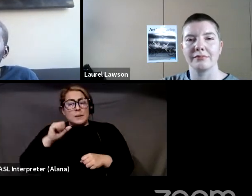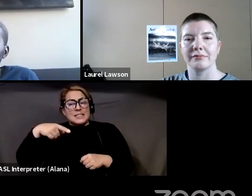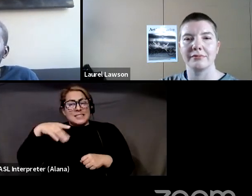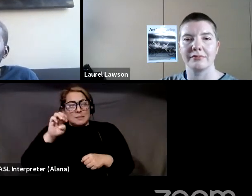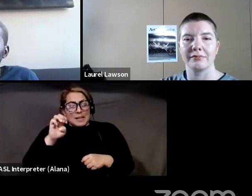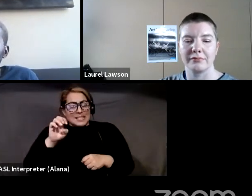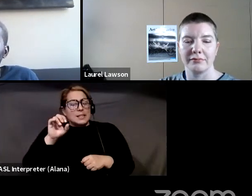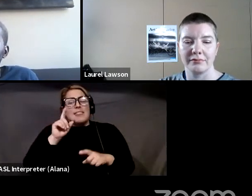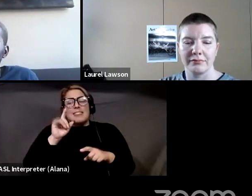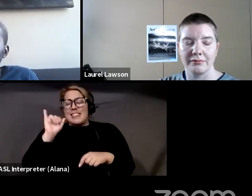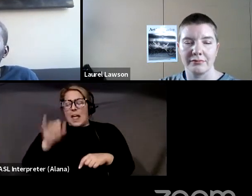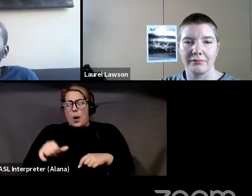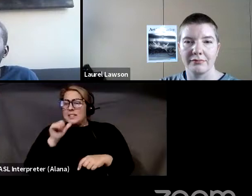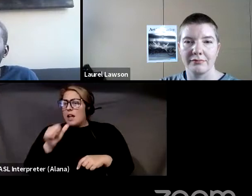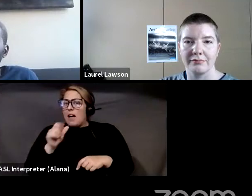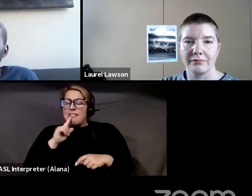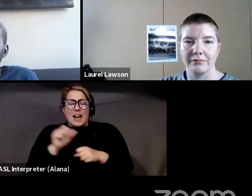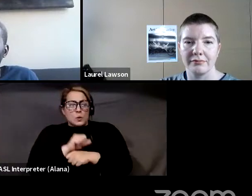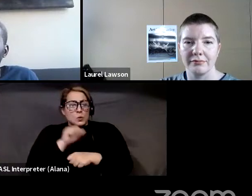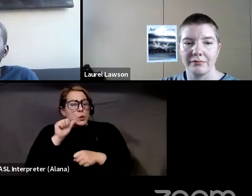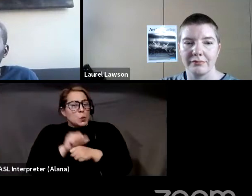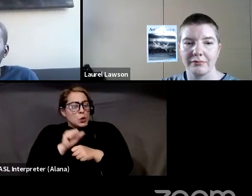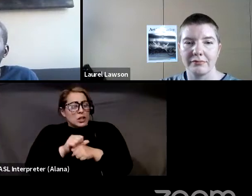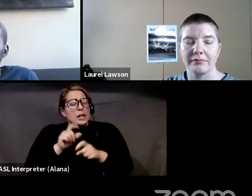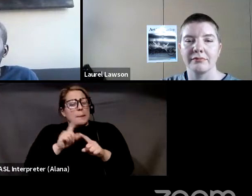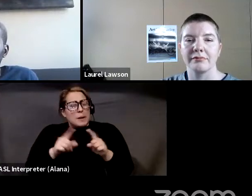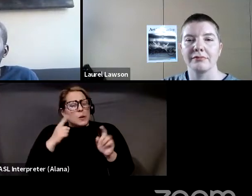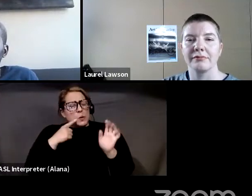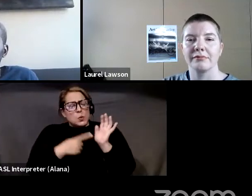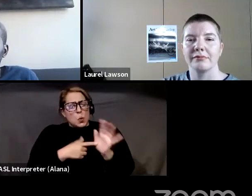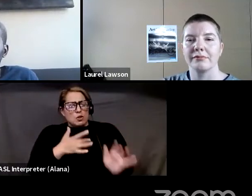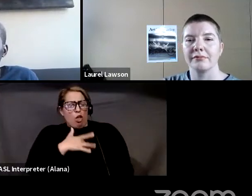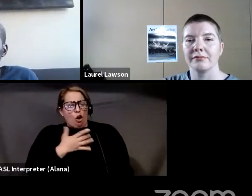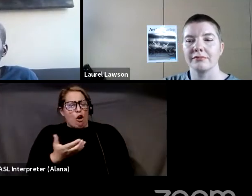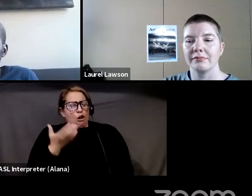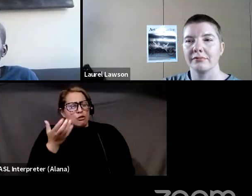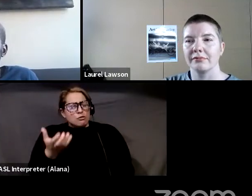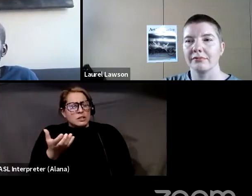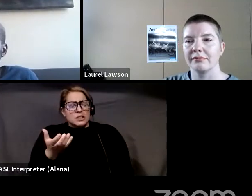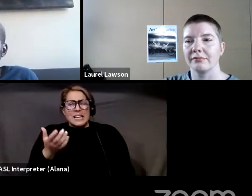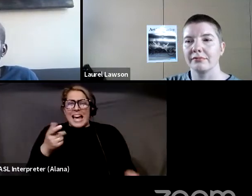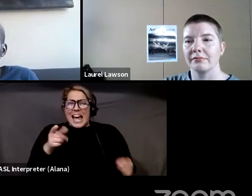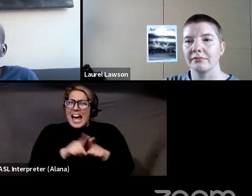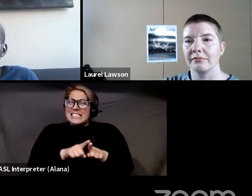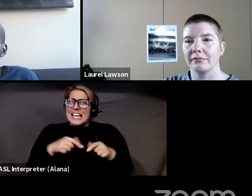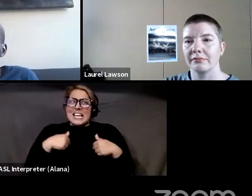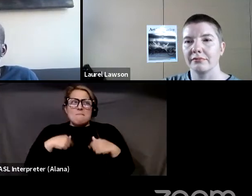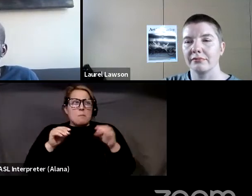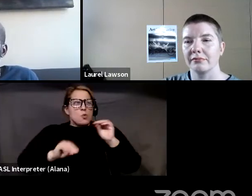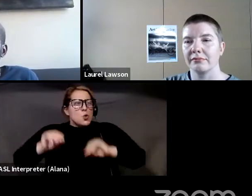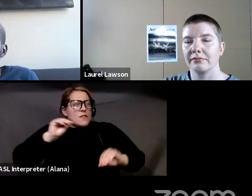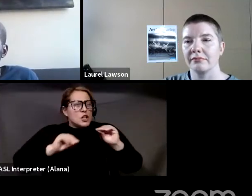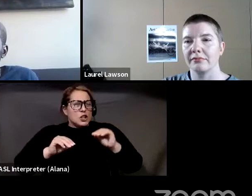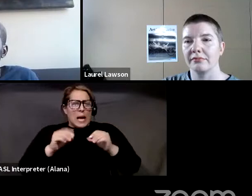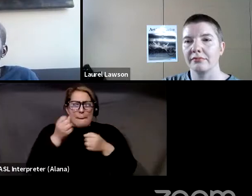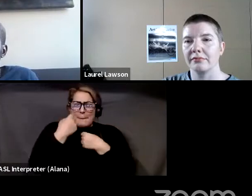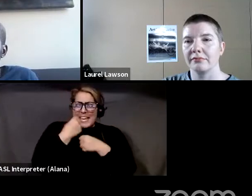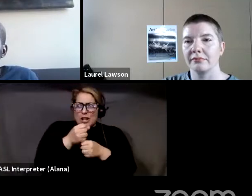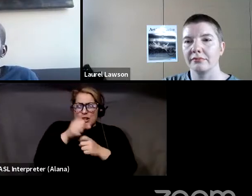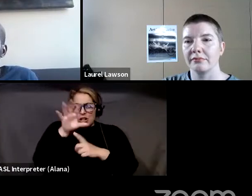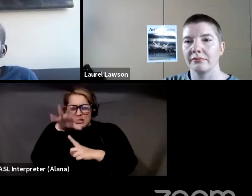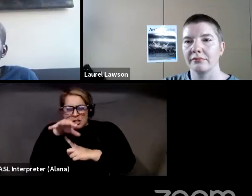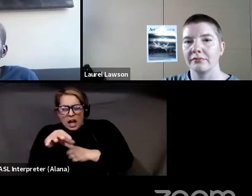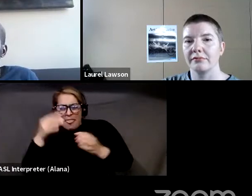in process, but it does get to the heart of what I'm trying to get to as a mover, maker, thinker, with a